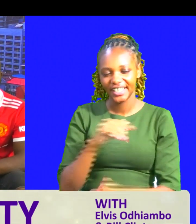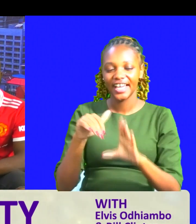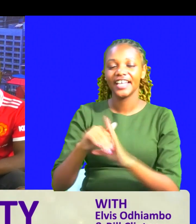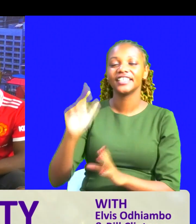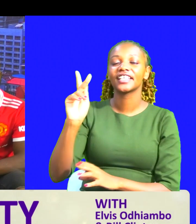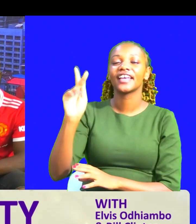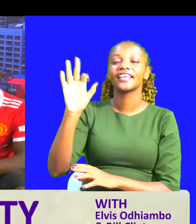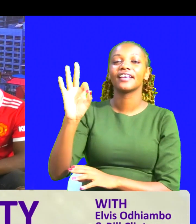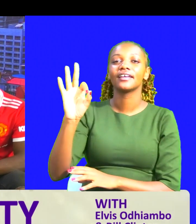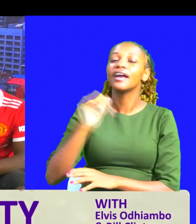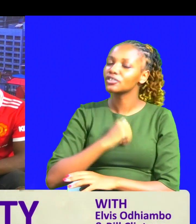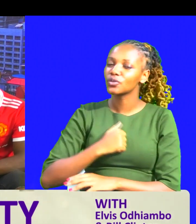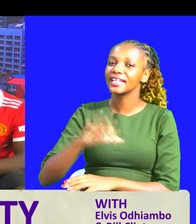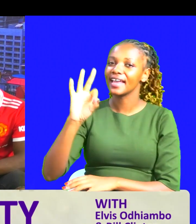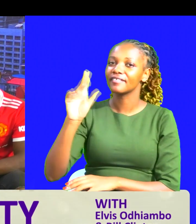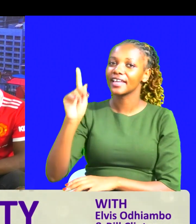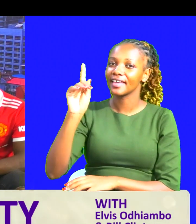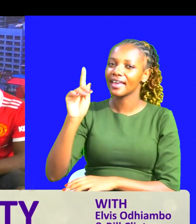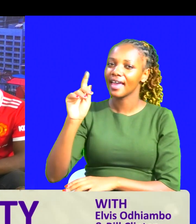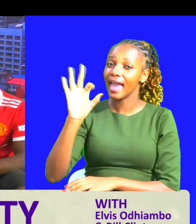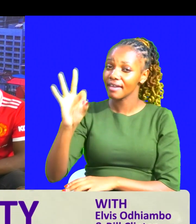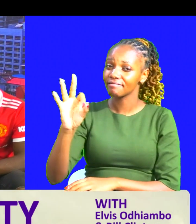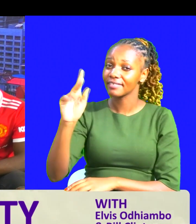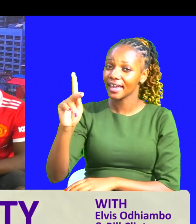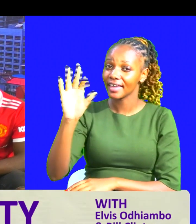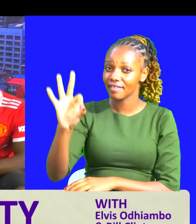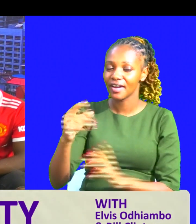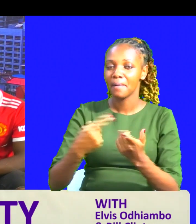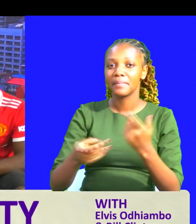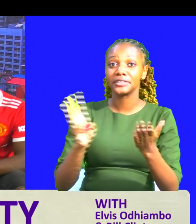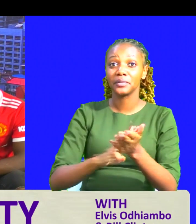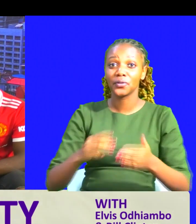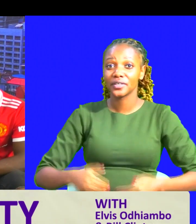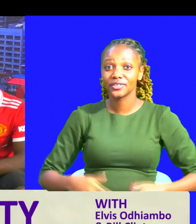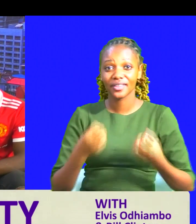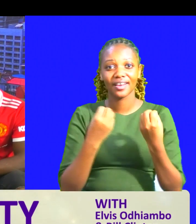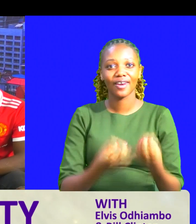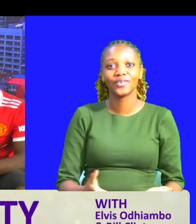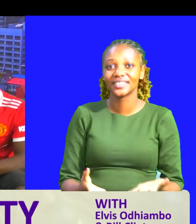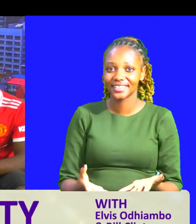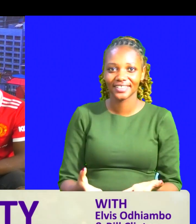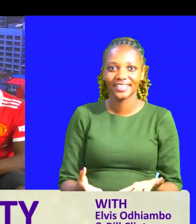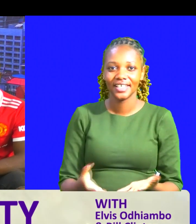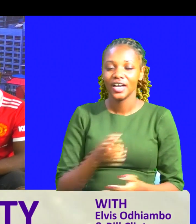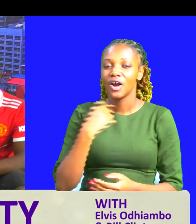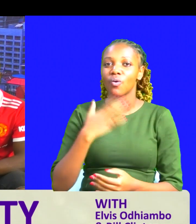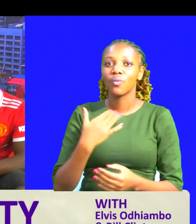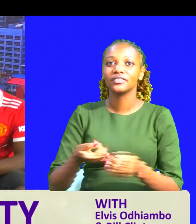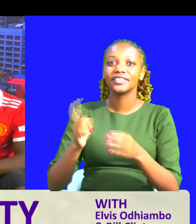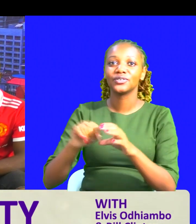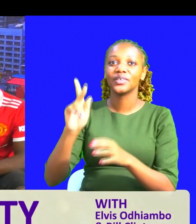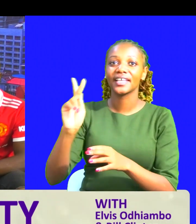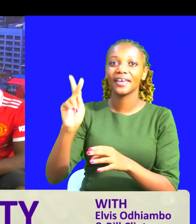League, surviving relegation. It was unfortunate for Migori Youth, who wanted to really feature to the